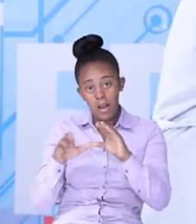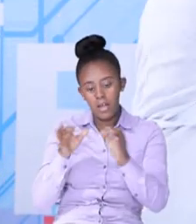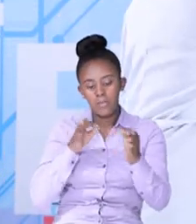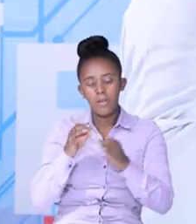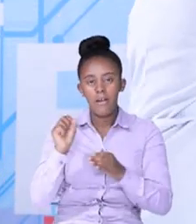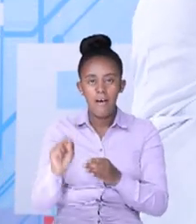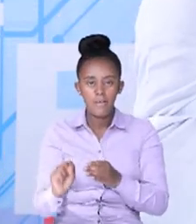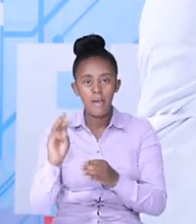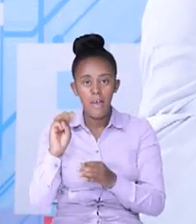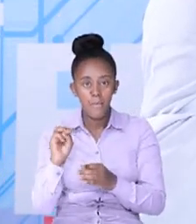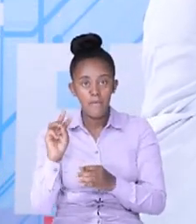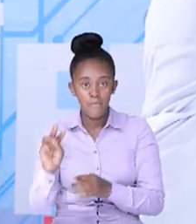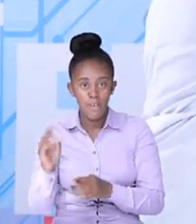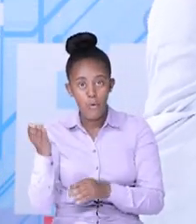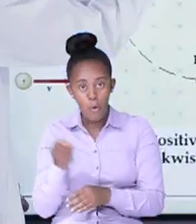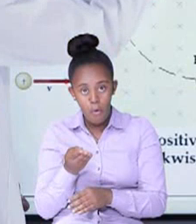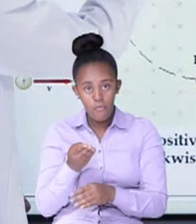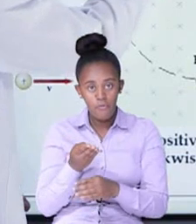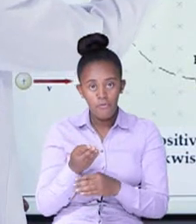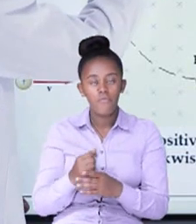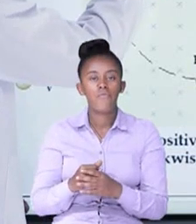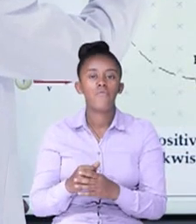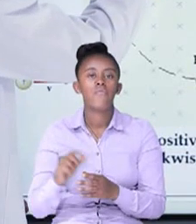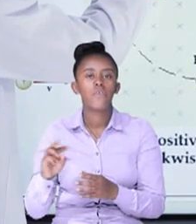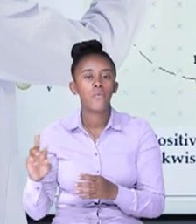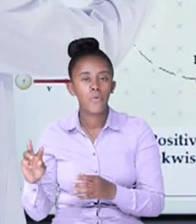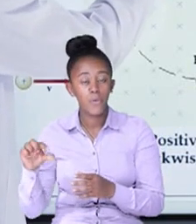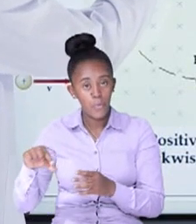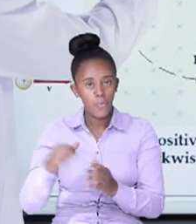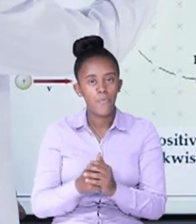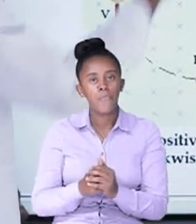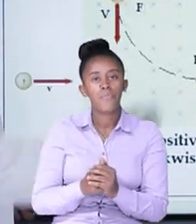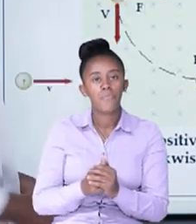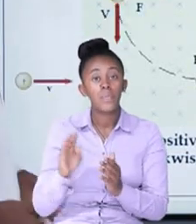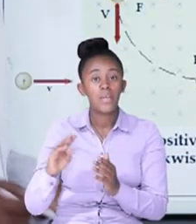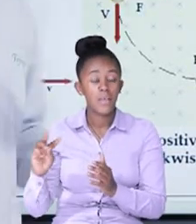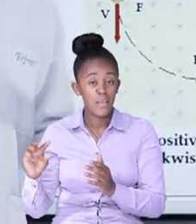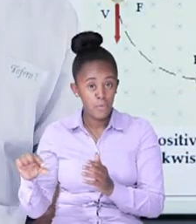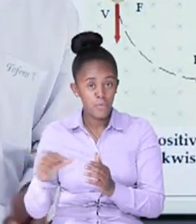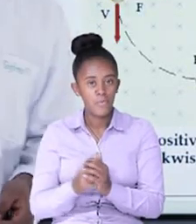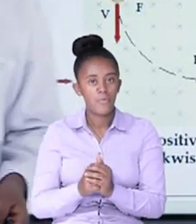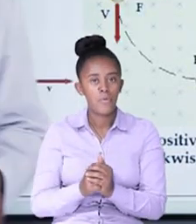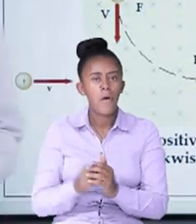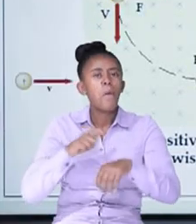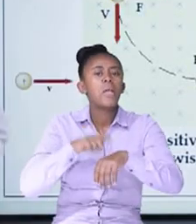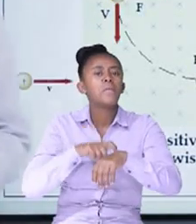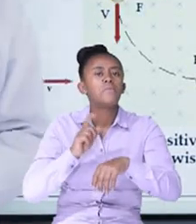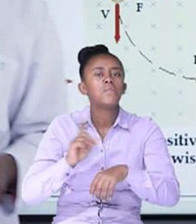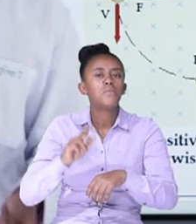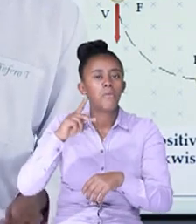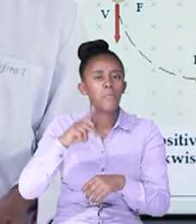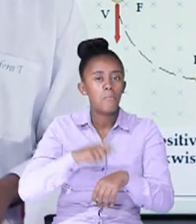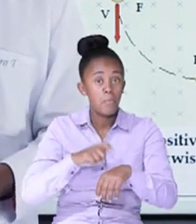r, and r is expressed as mv over bq. Now, let's try to determine the period. What